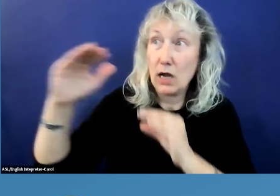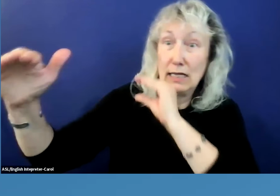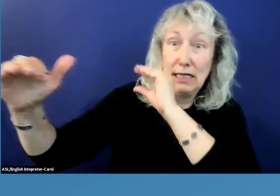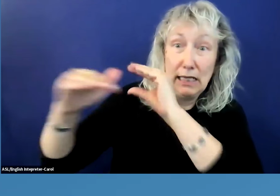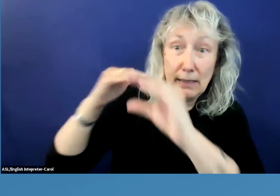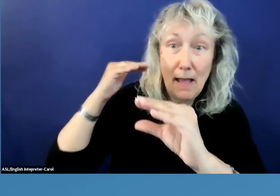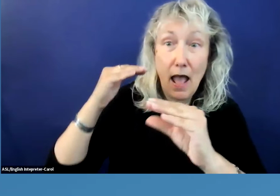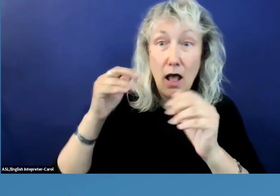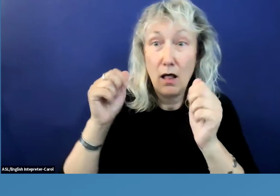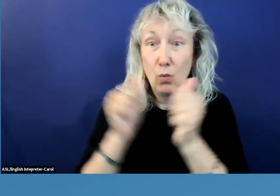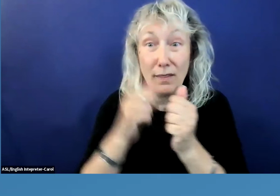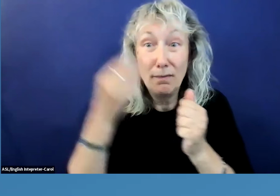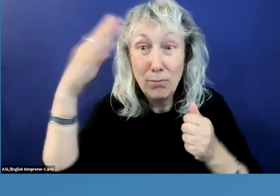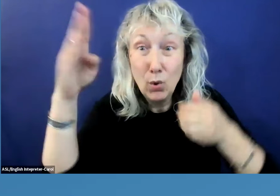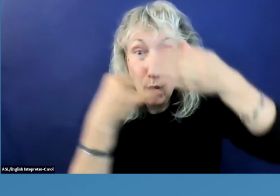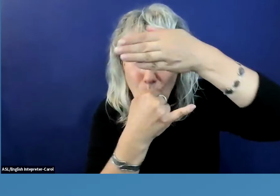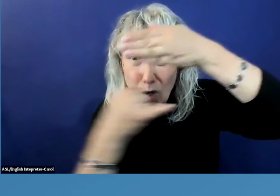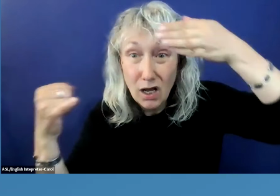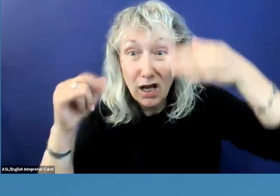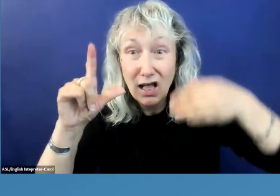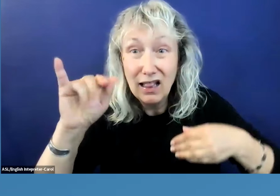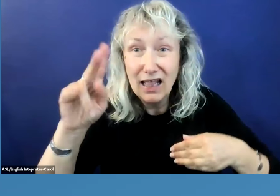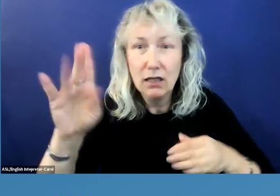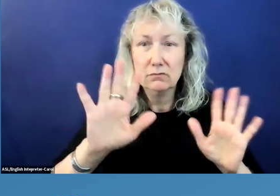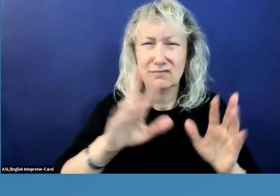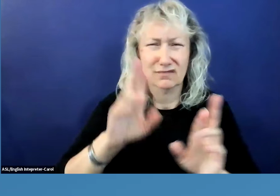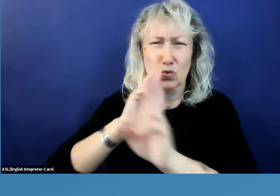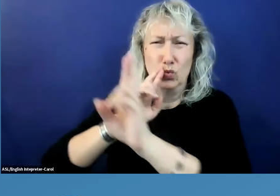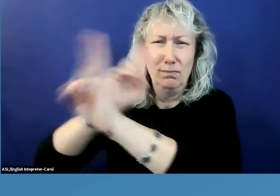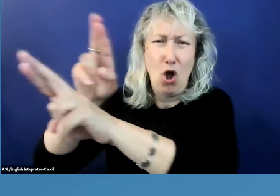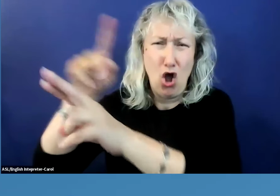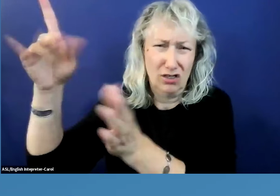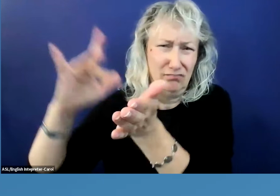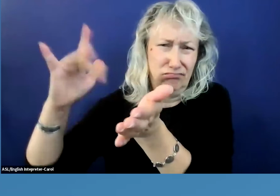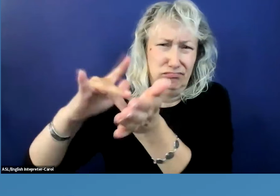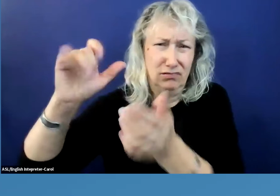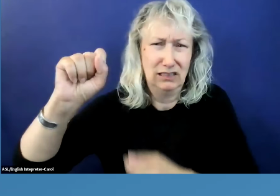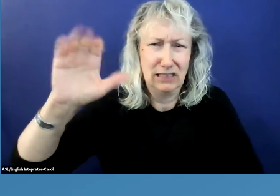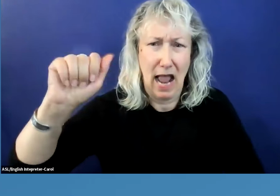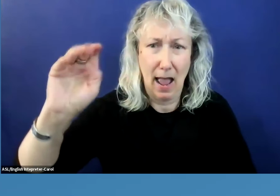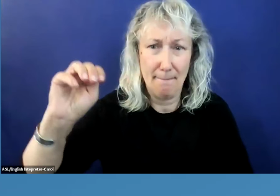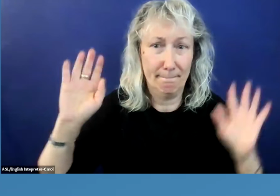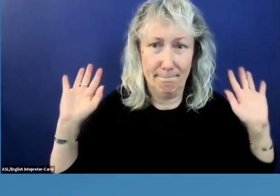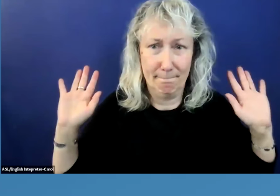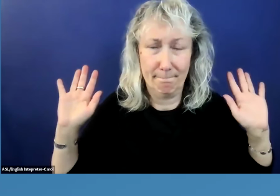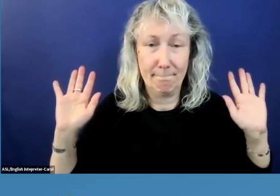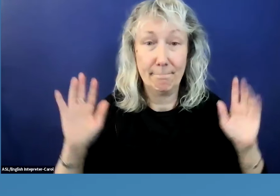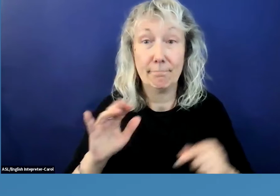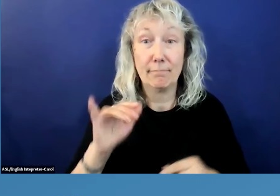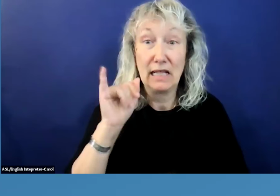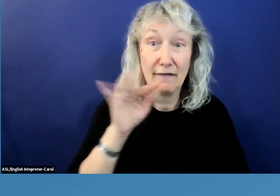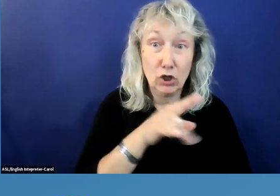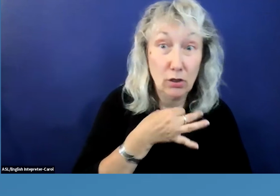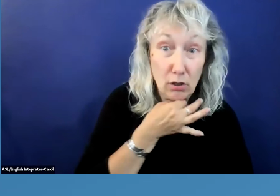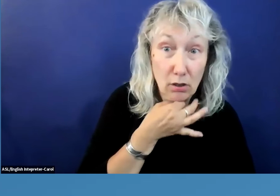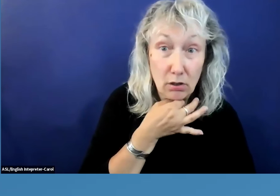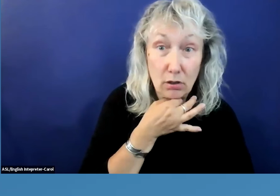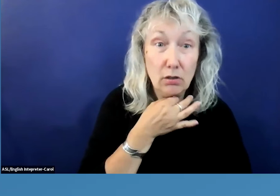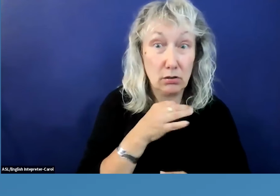with a link, report it as spam. If you want to follow up, contact